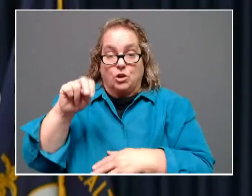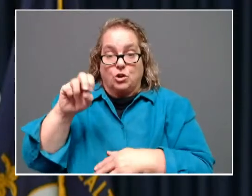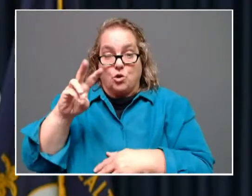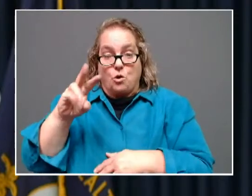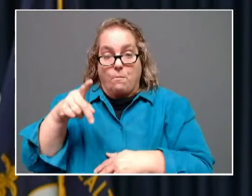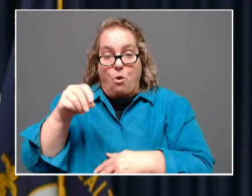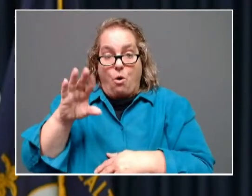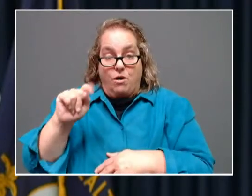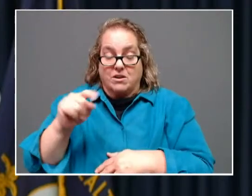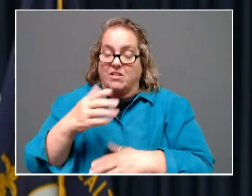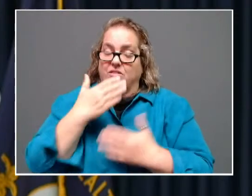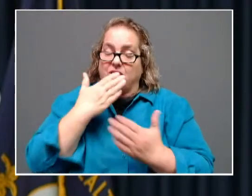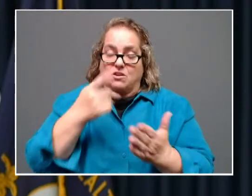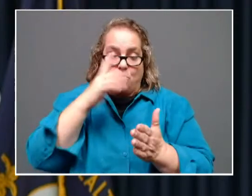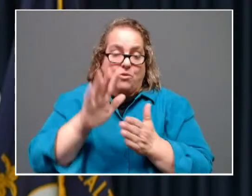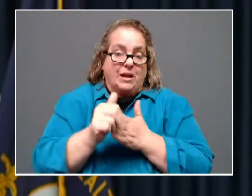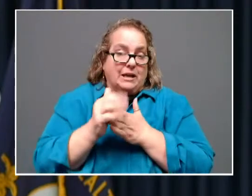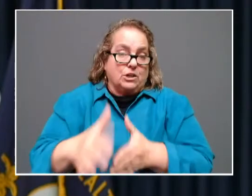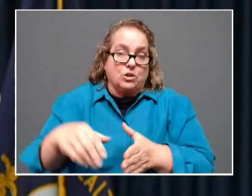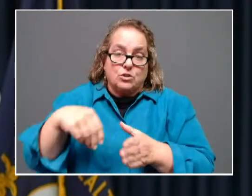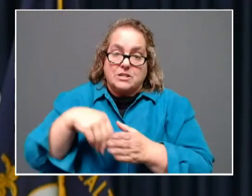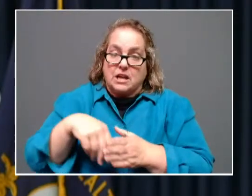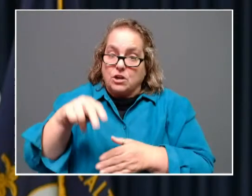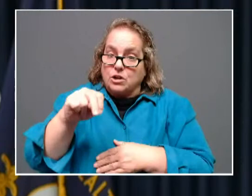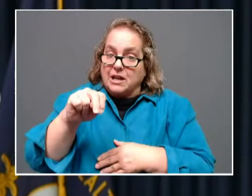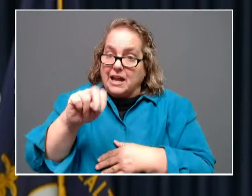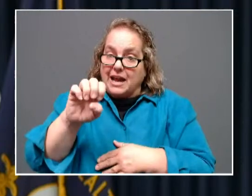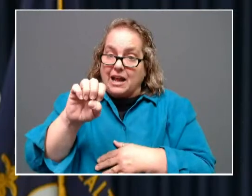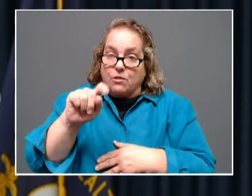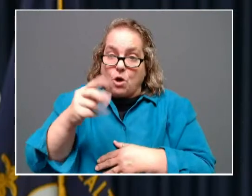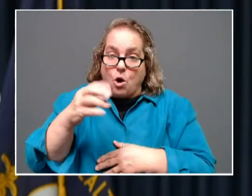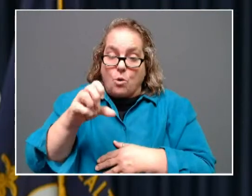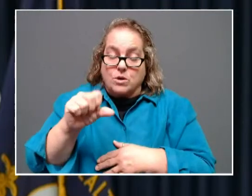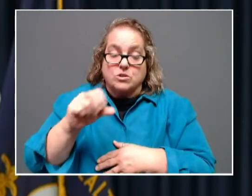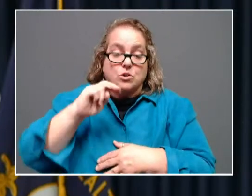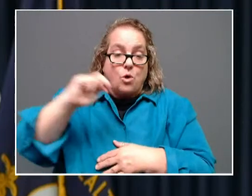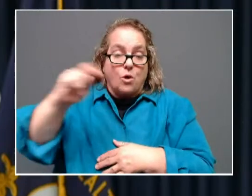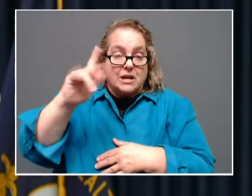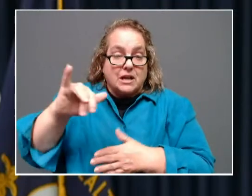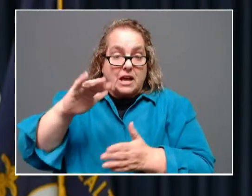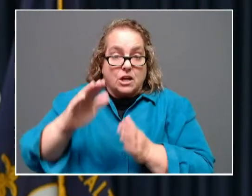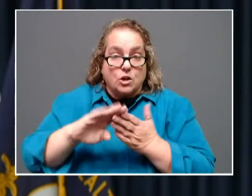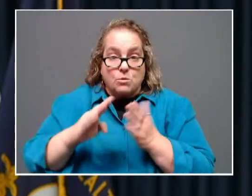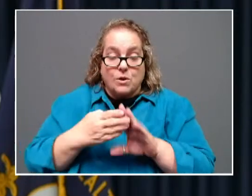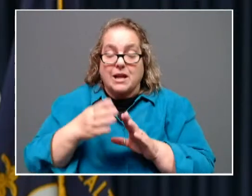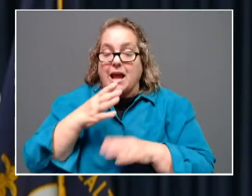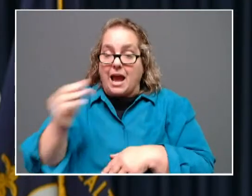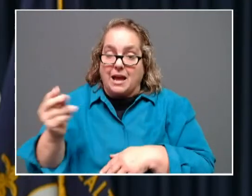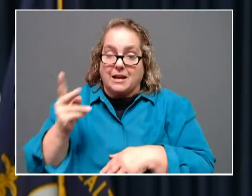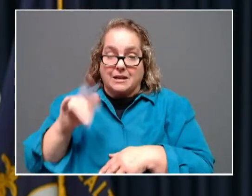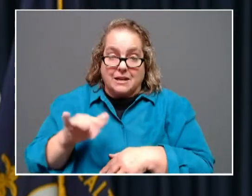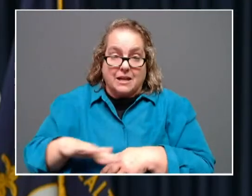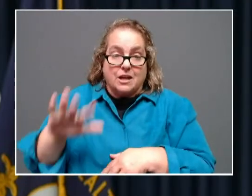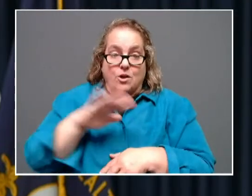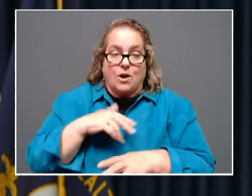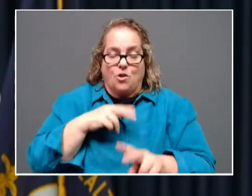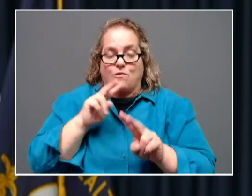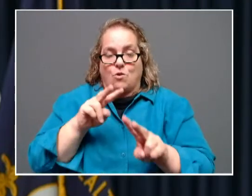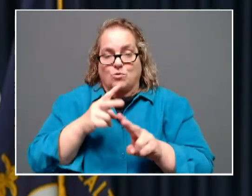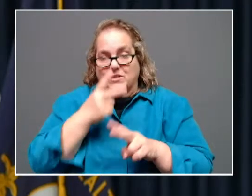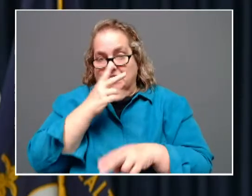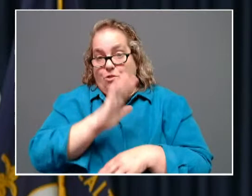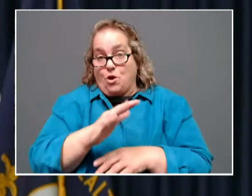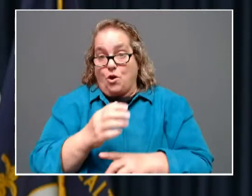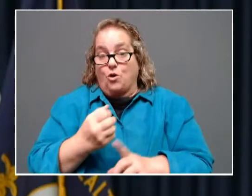Ethos who are committed to their existing workforce, the Northern Kentucky community, and the Commonwealth. I look forward to seeing their growth